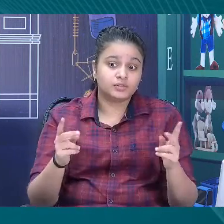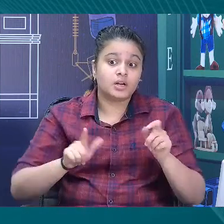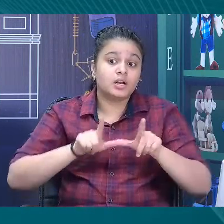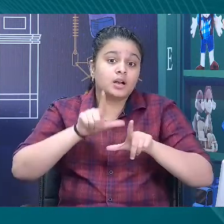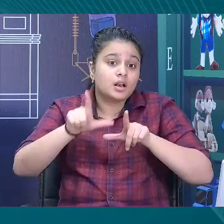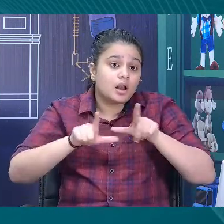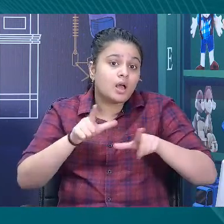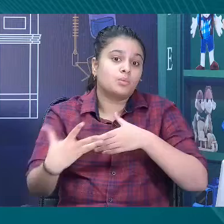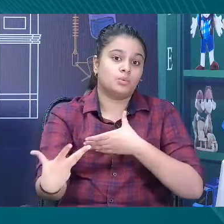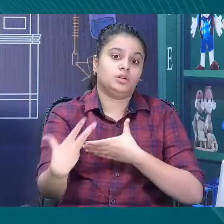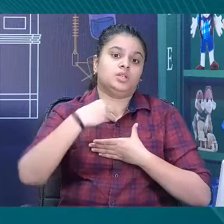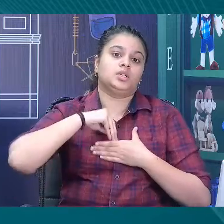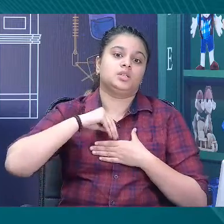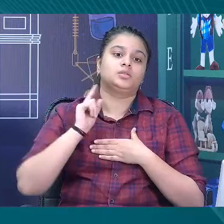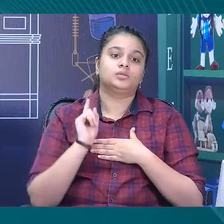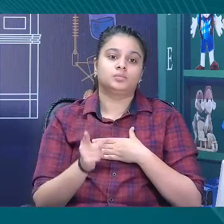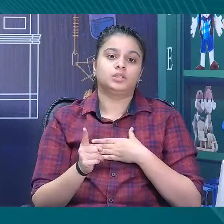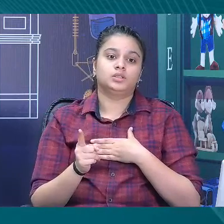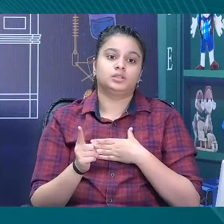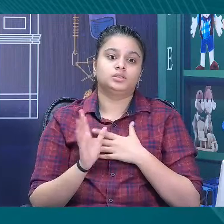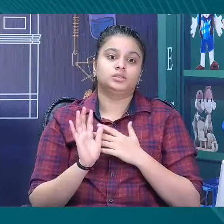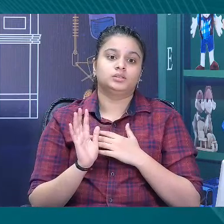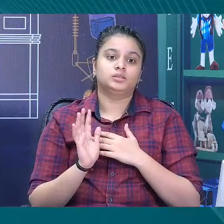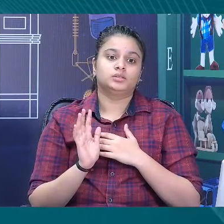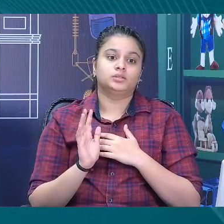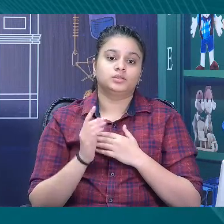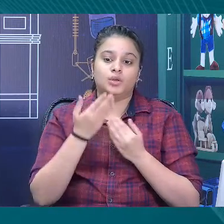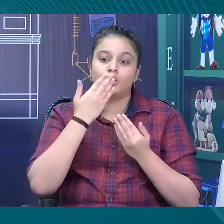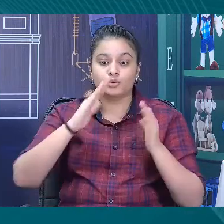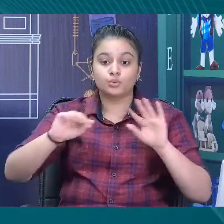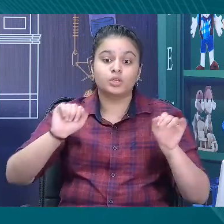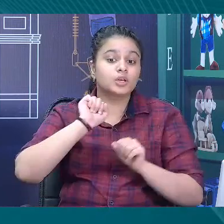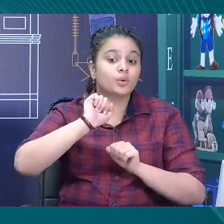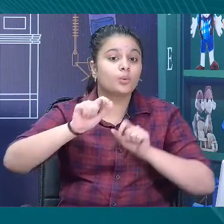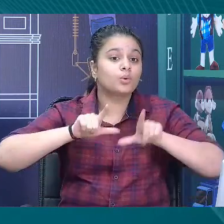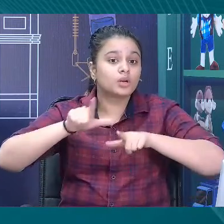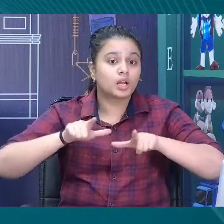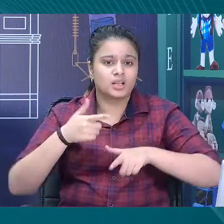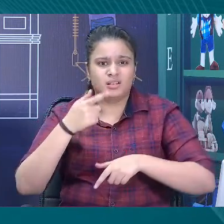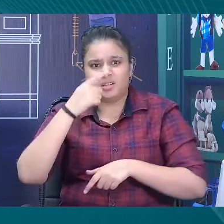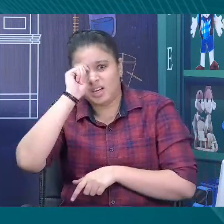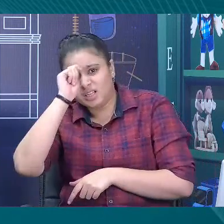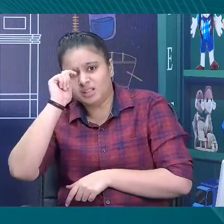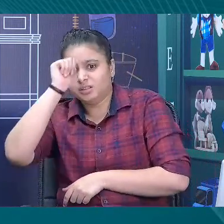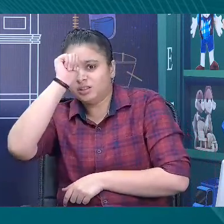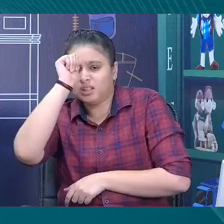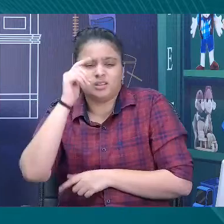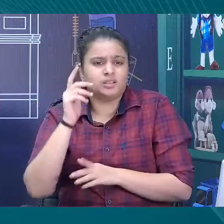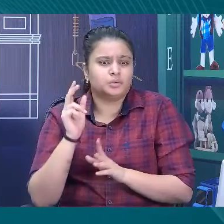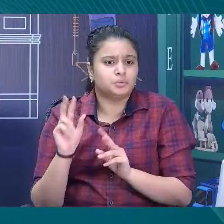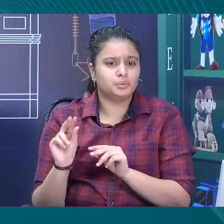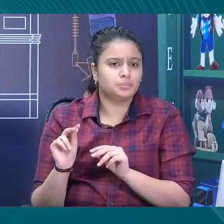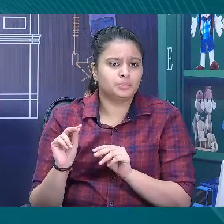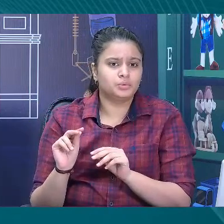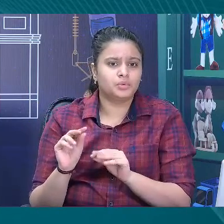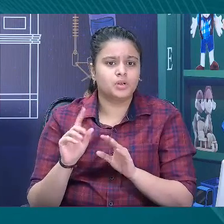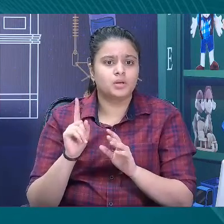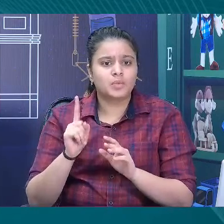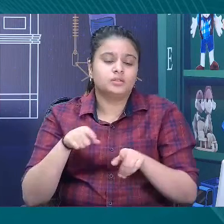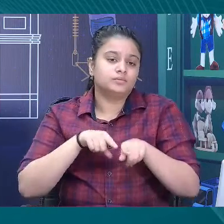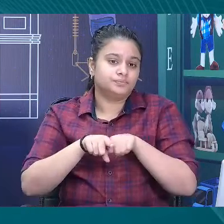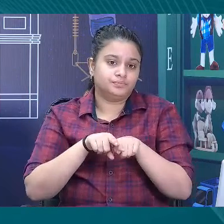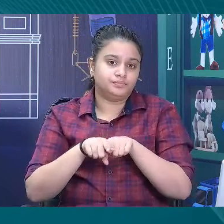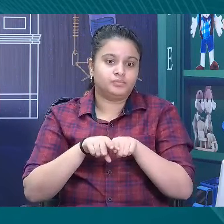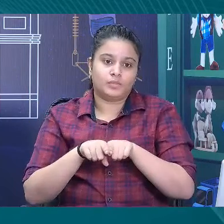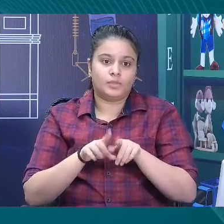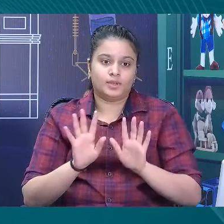language that the child might prefer. Right. That does not mean English or Hindi for that matter. But for example,